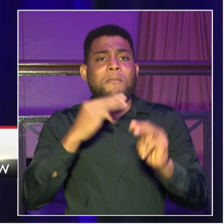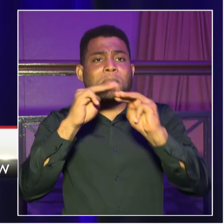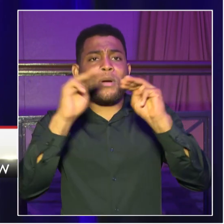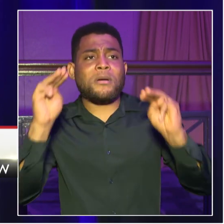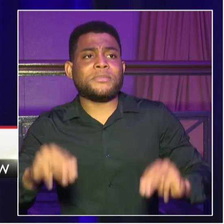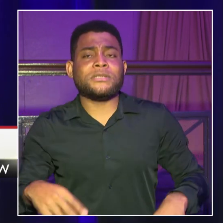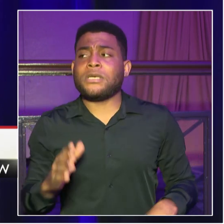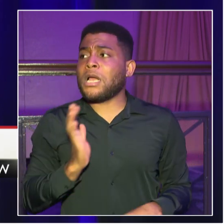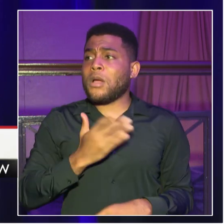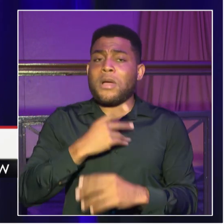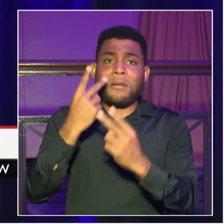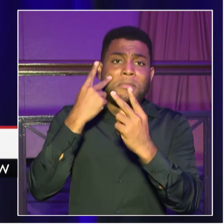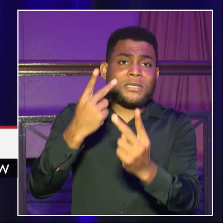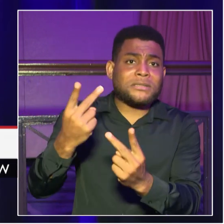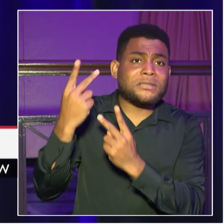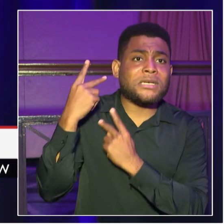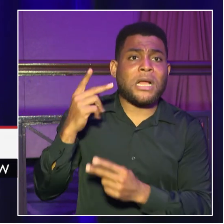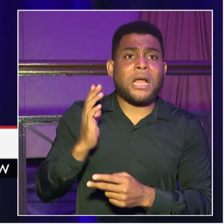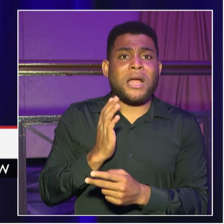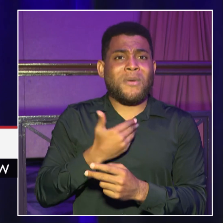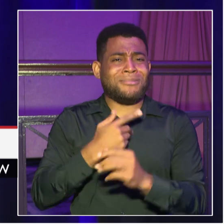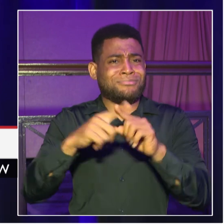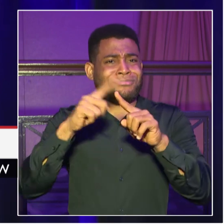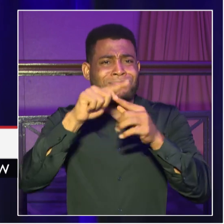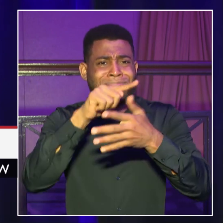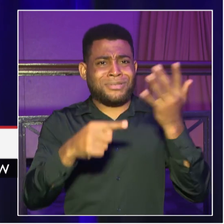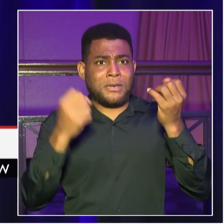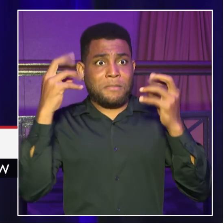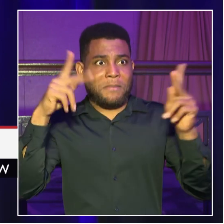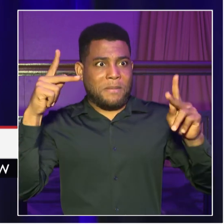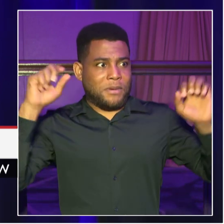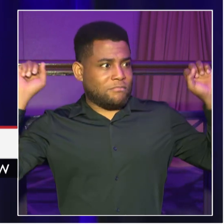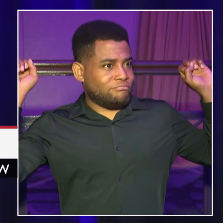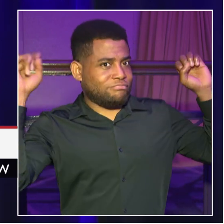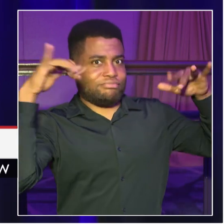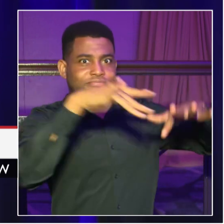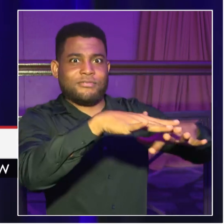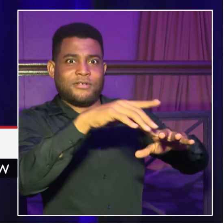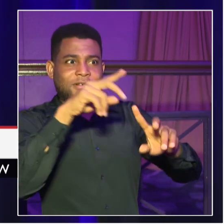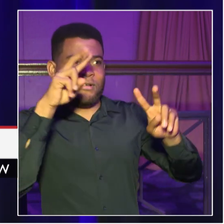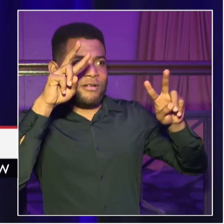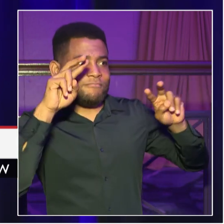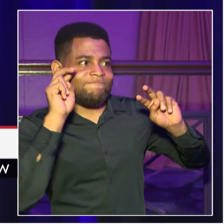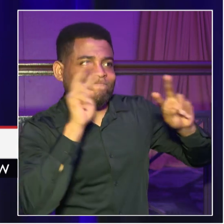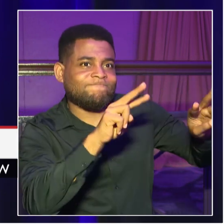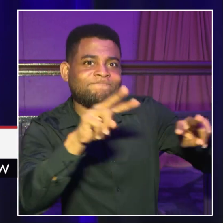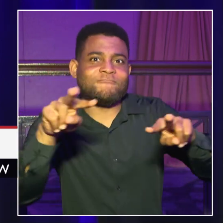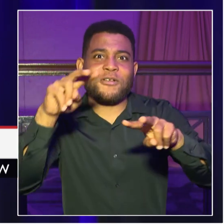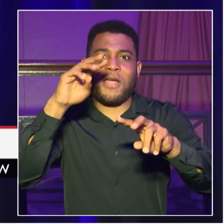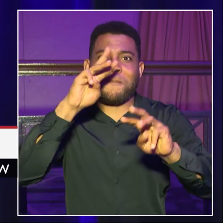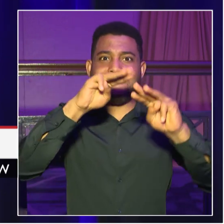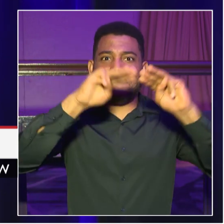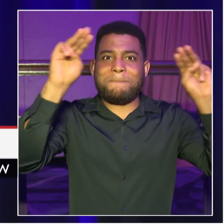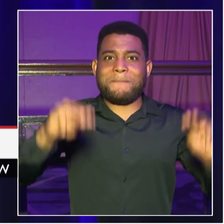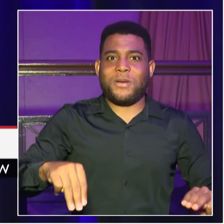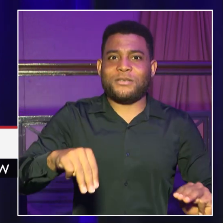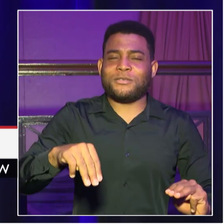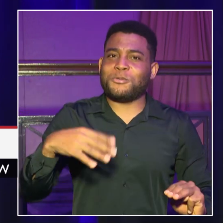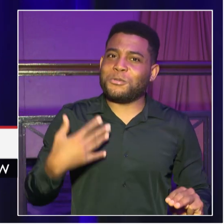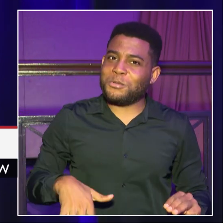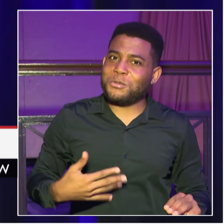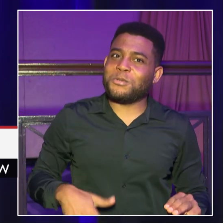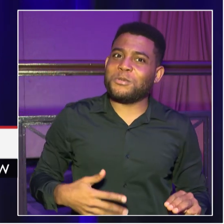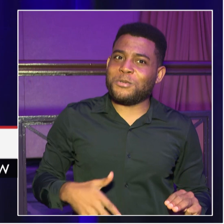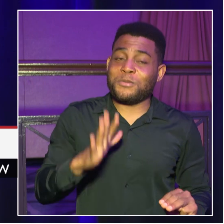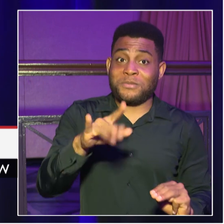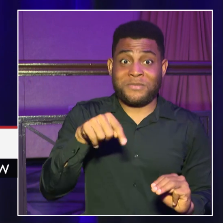are the envy of people around the world. And I was told that we were named the #1